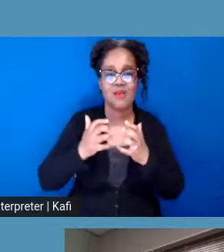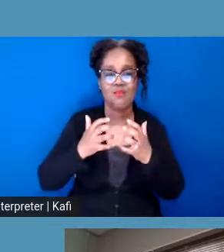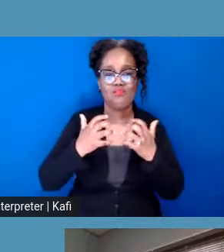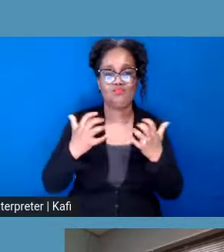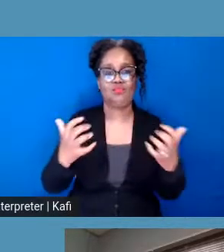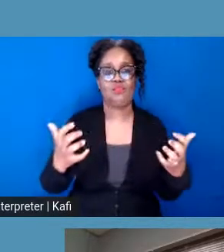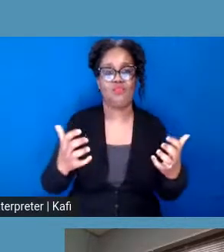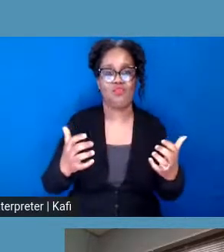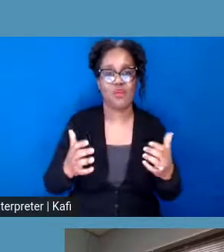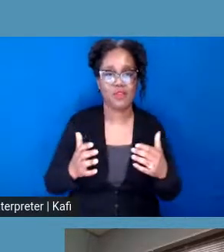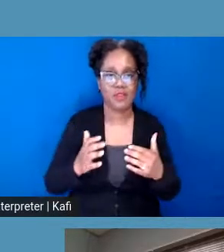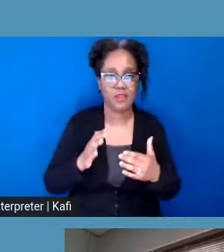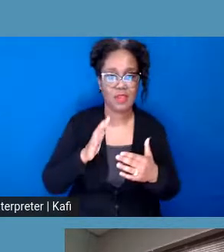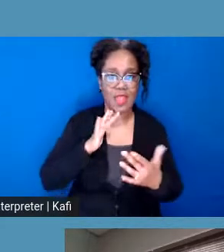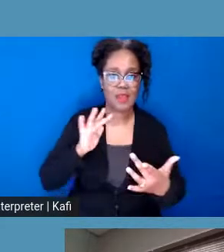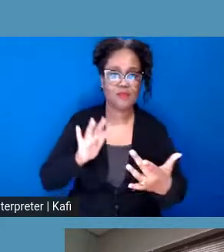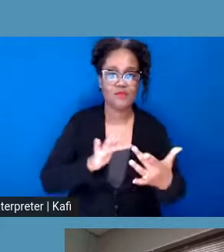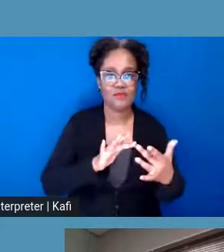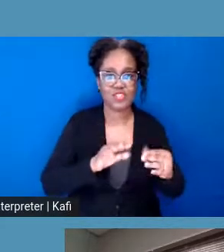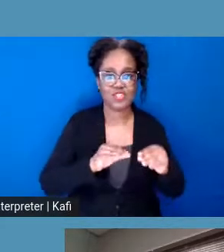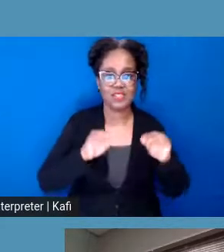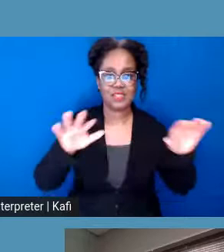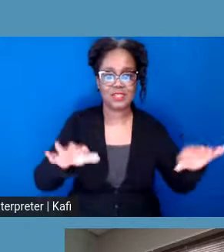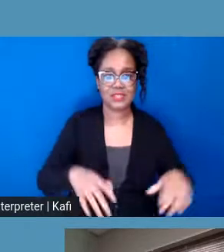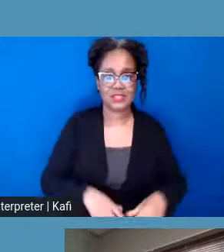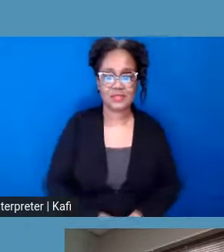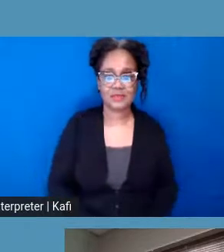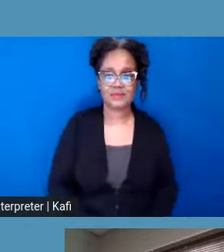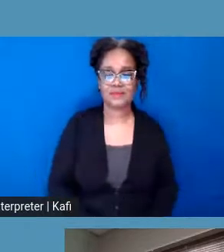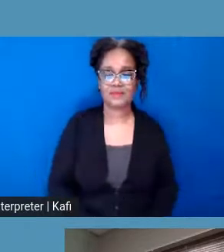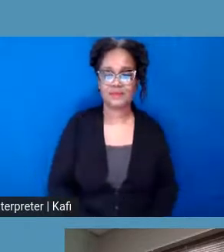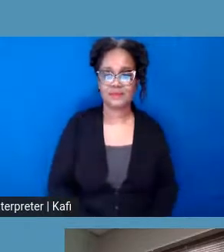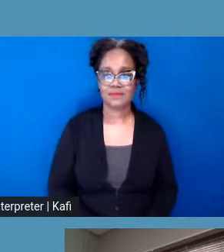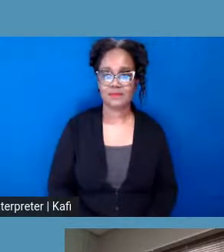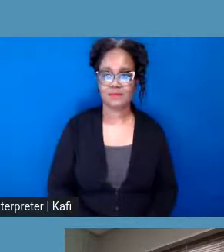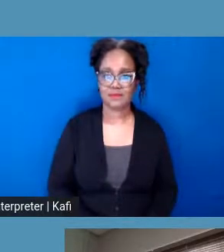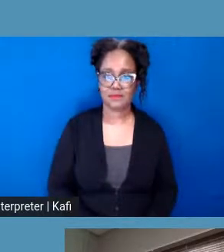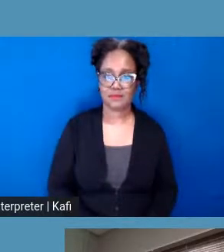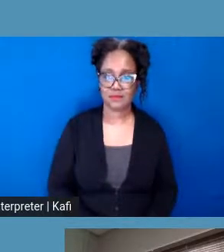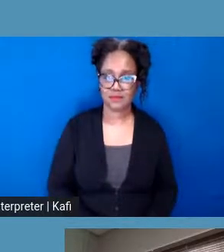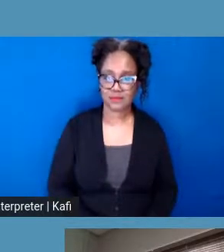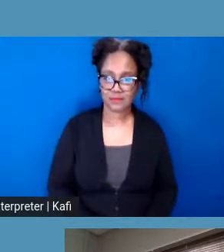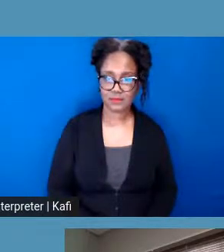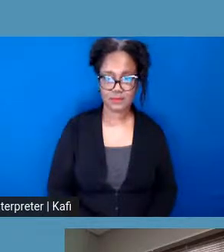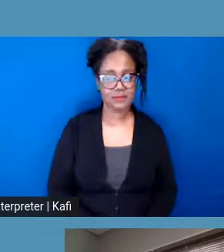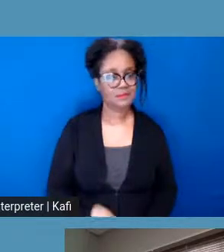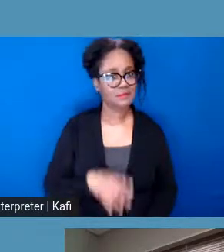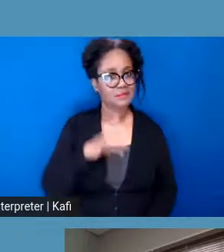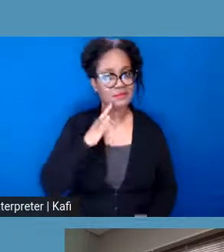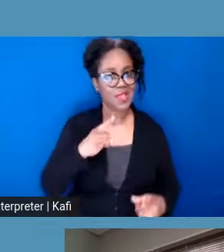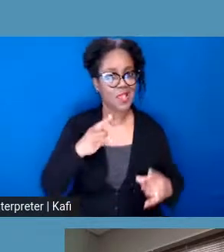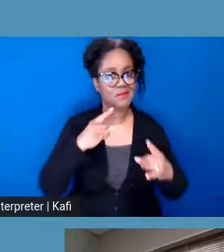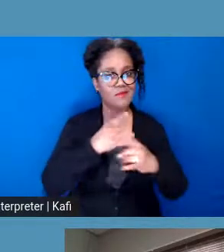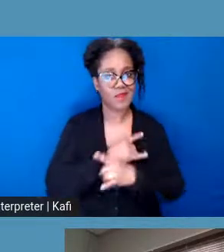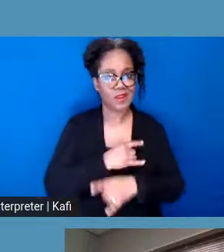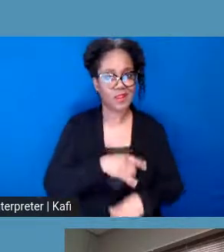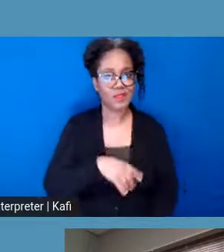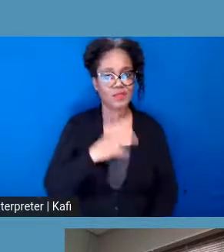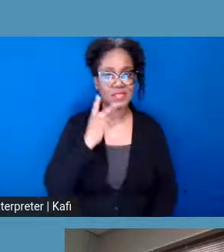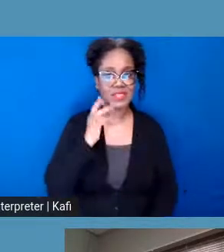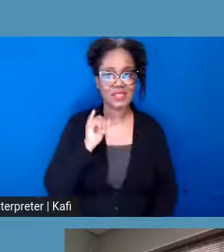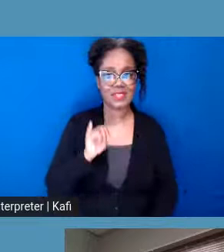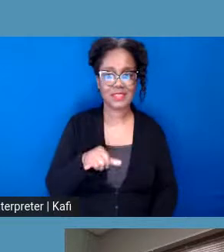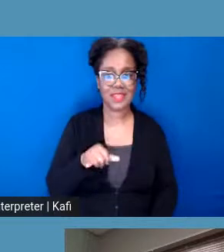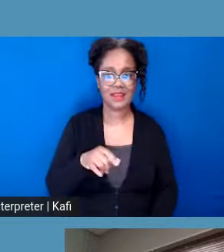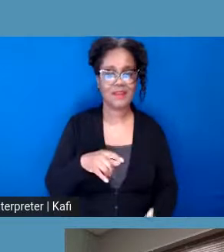Yeah, ironically, the Oscar Howe page that Taylor showed initially, that's just nothing, Bare bones, is one